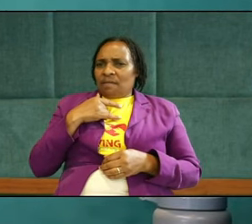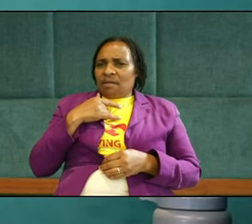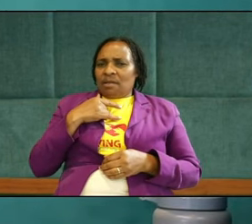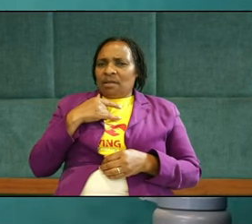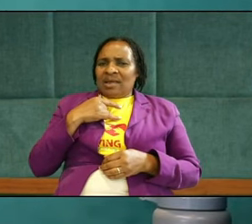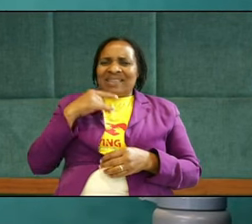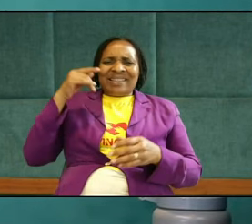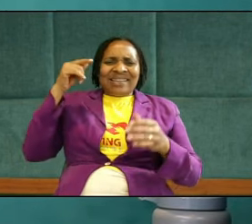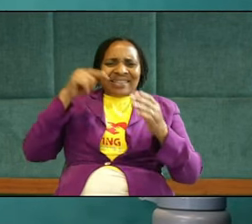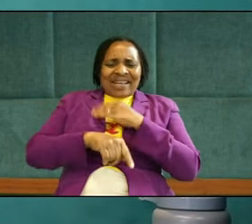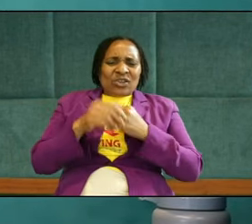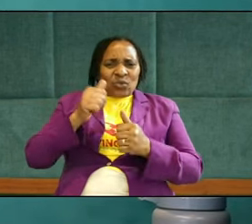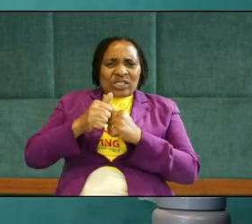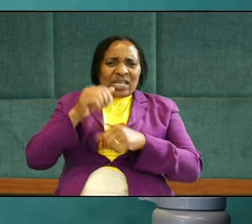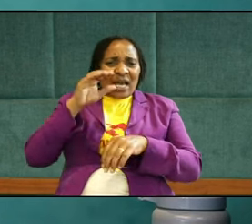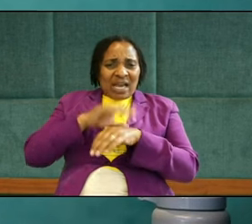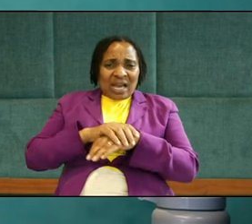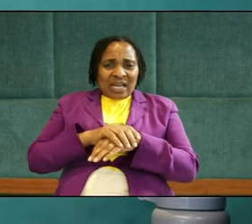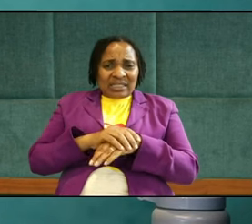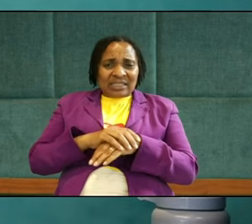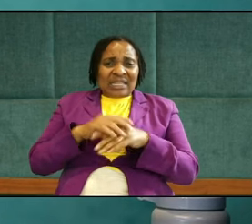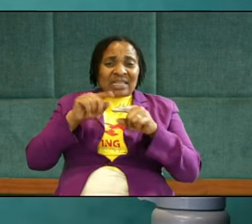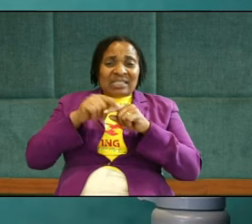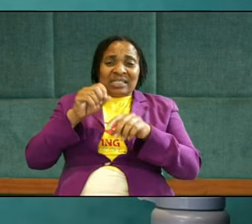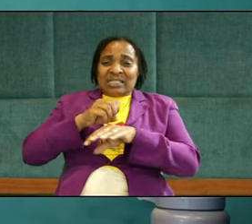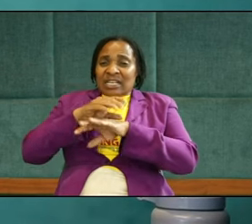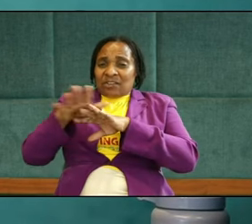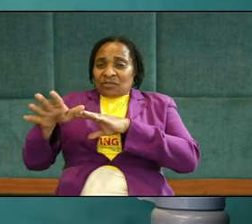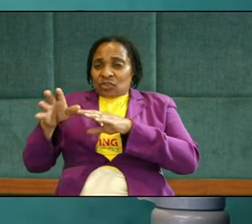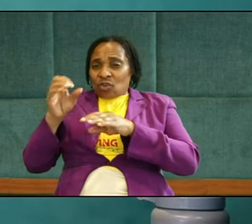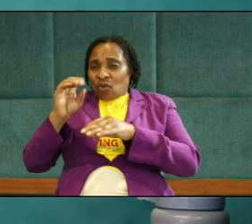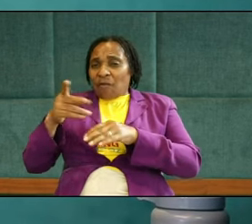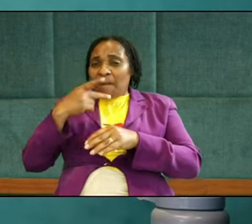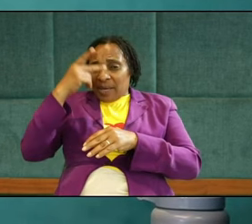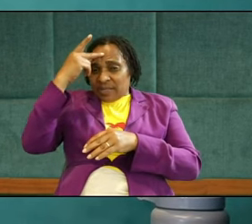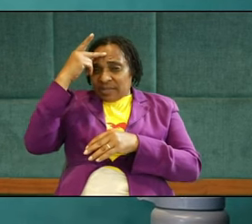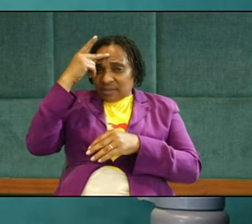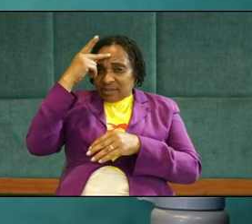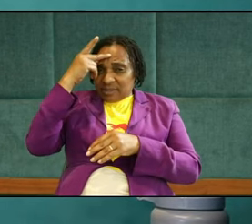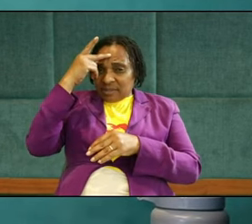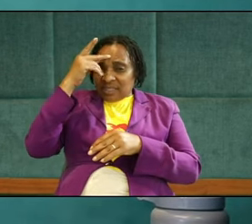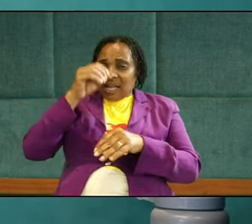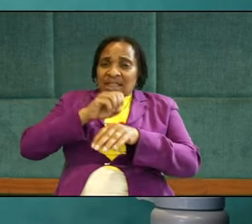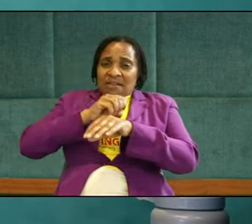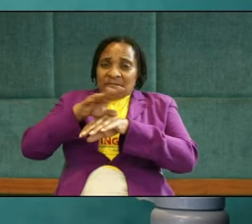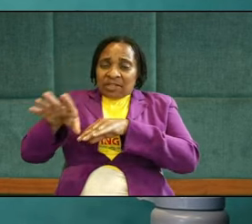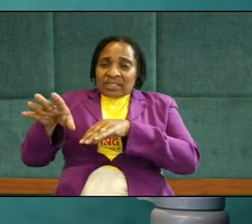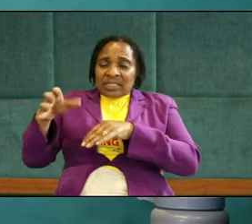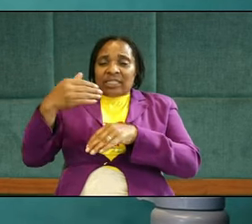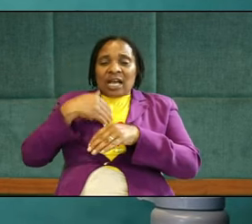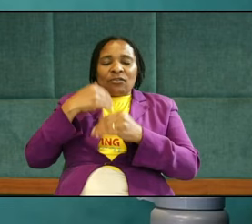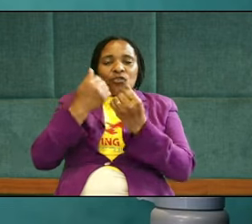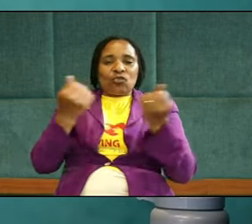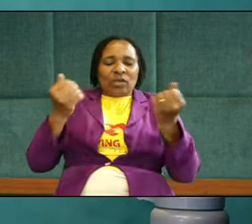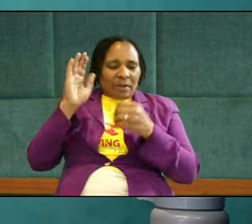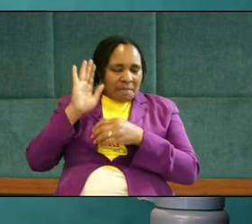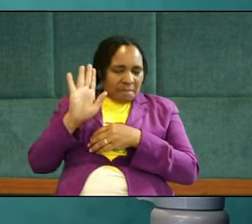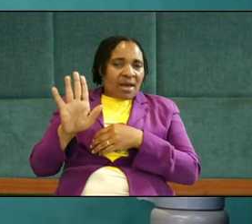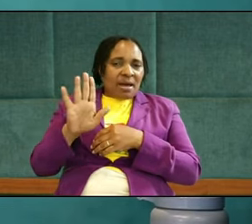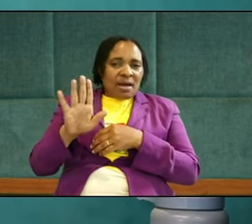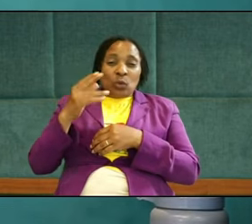the insight I get is the influence of parents, the influence they have on their children.